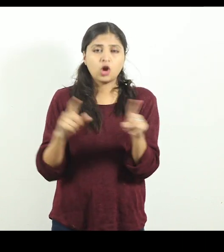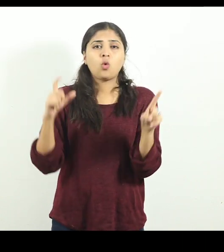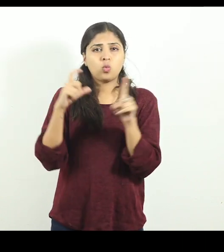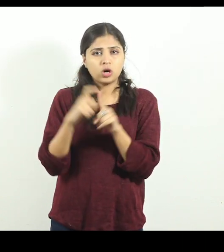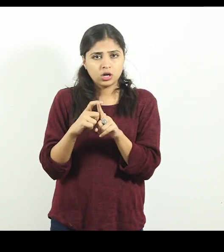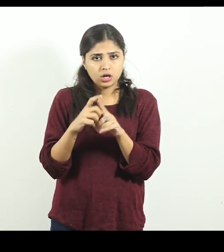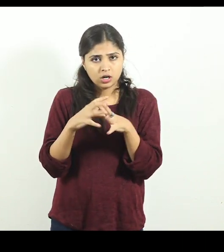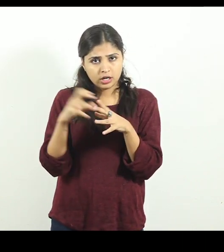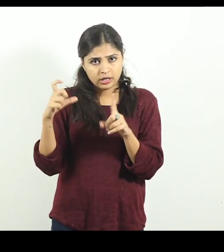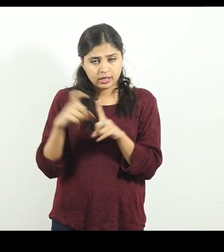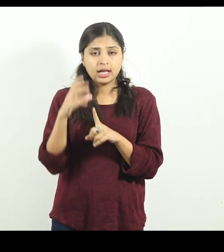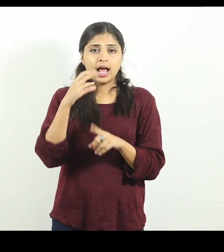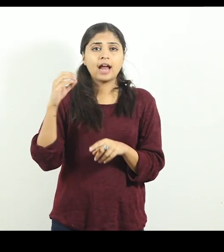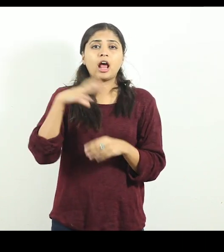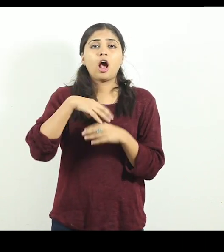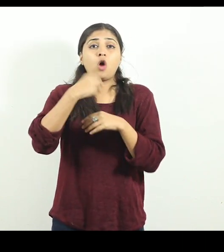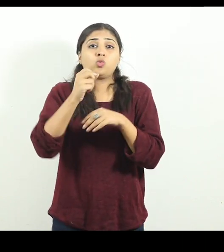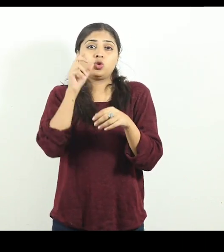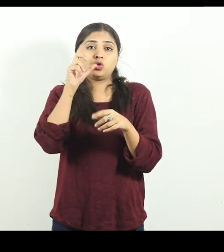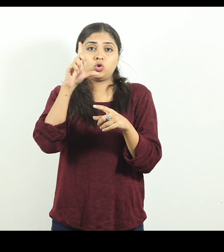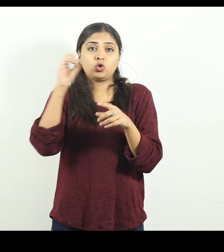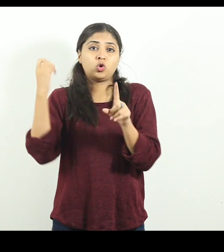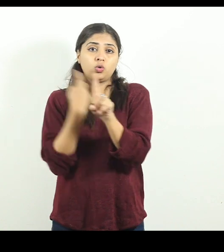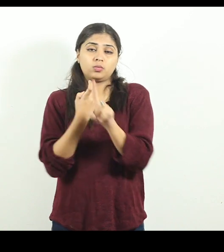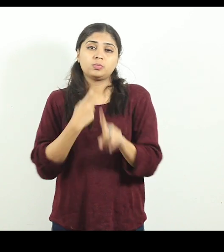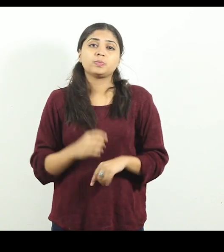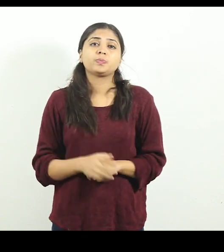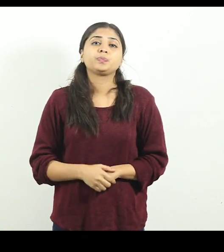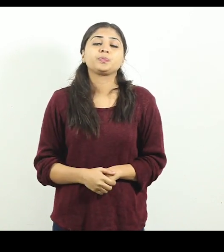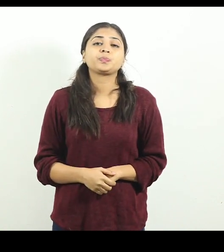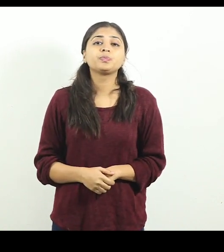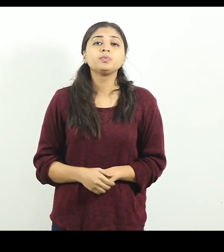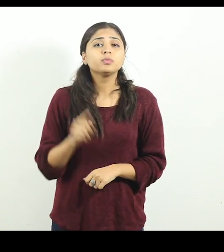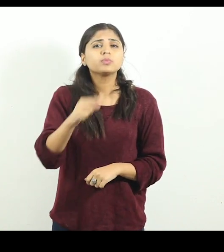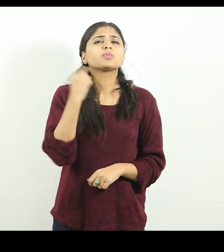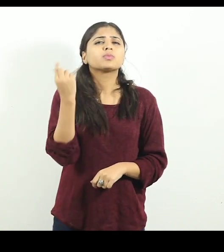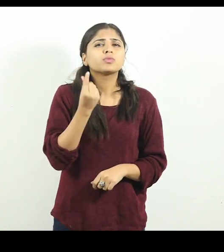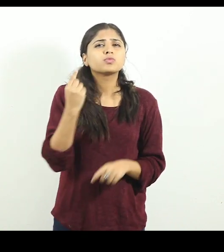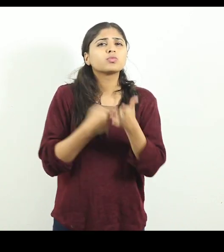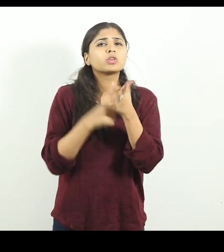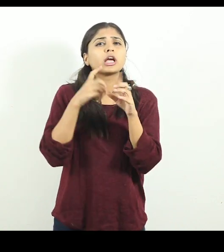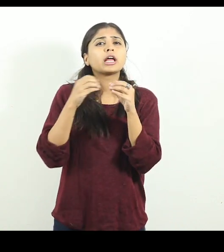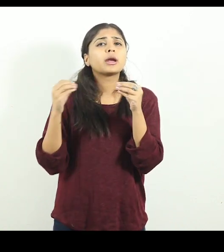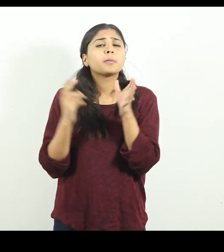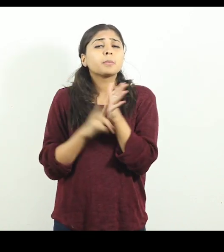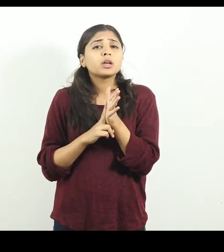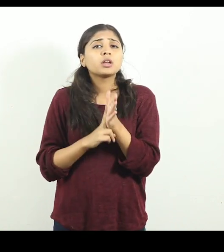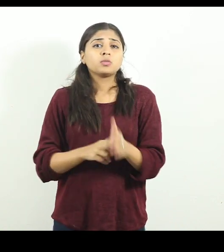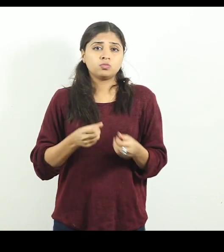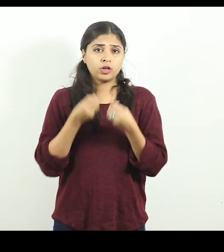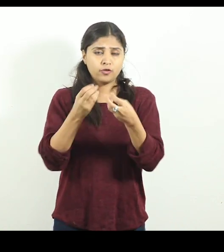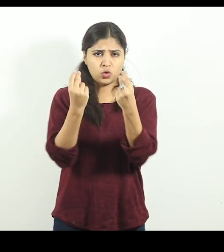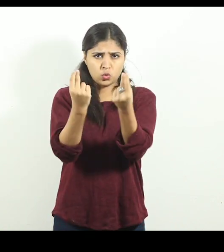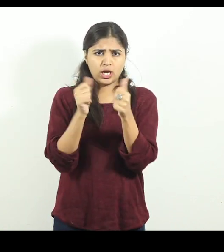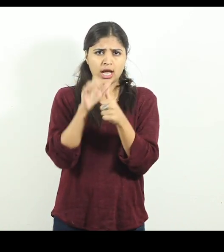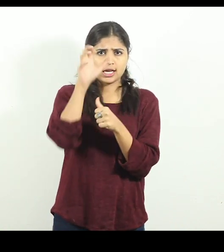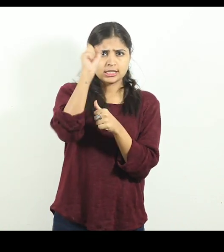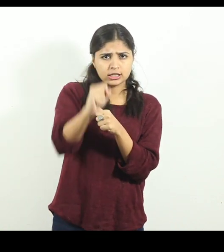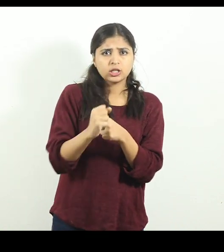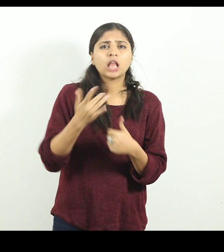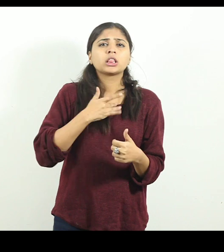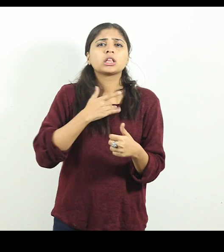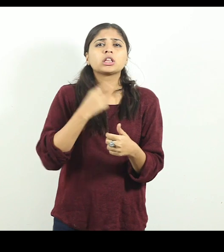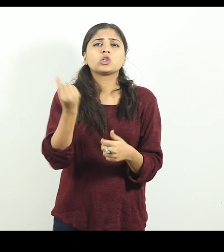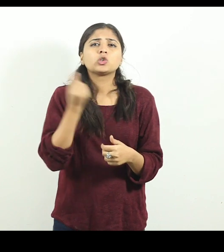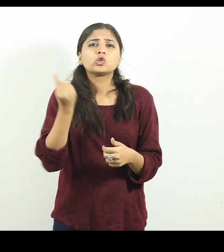PowerPoint, Word, and Outlook. The purpose of the ribbon is to provide quick access to commonly used